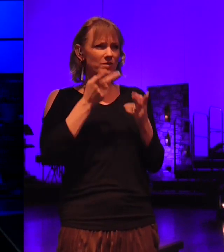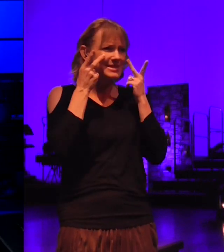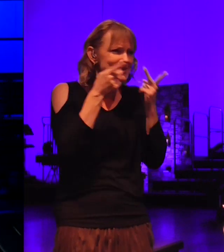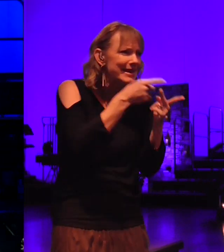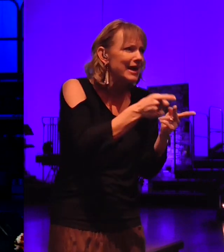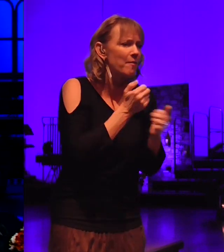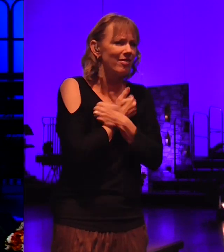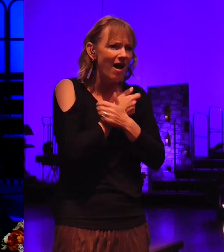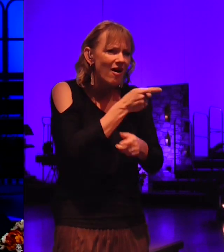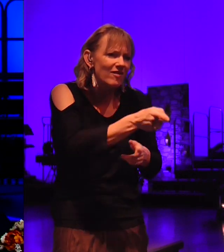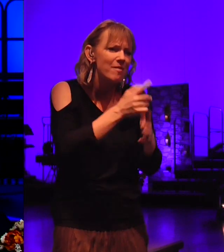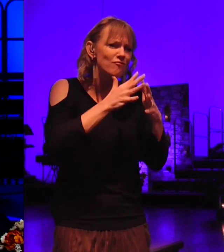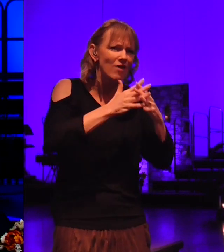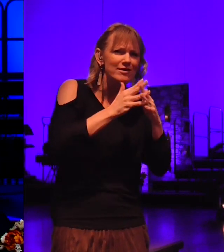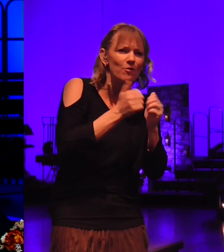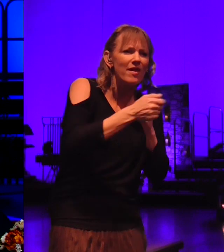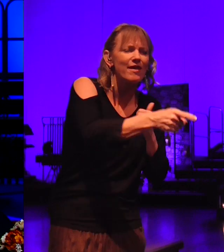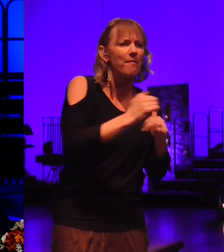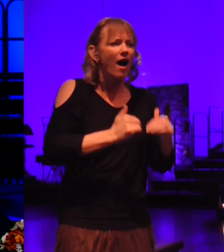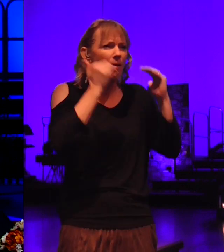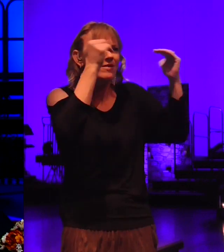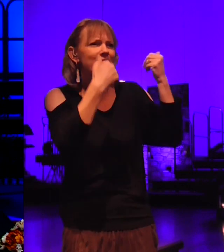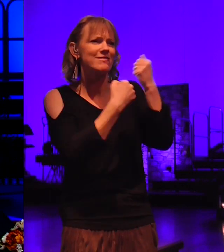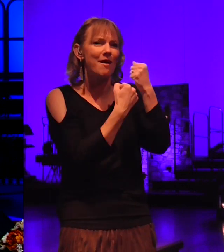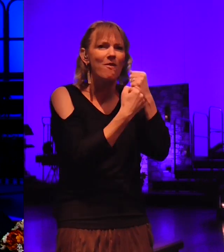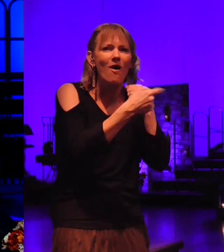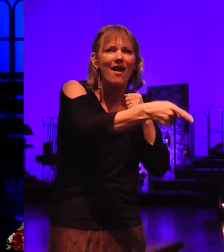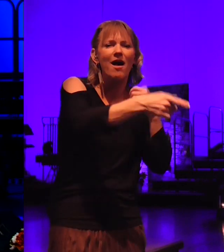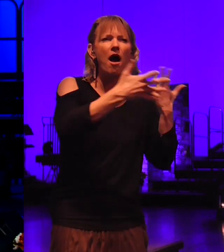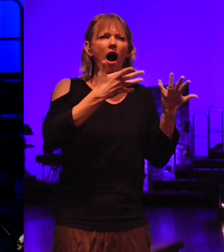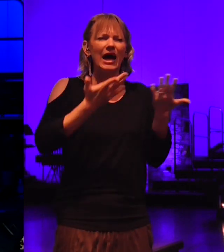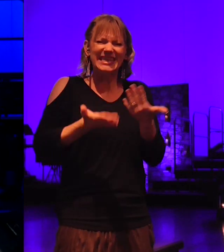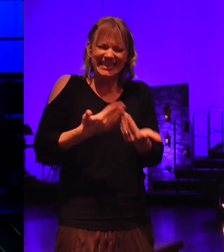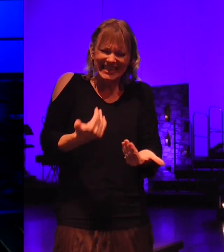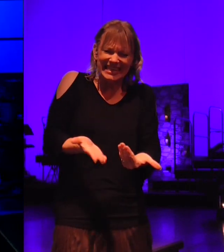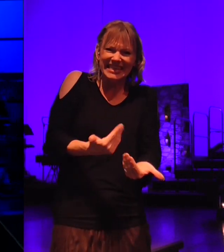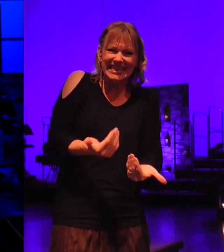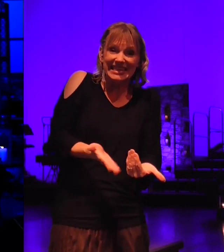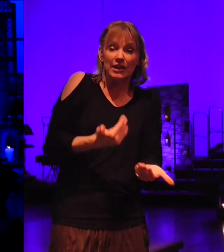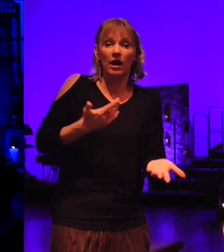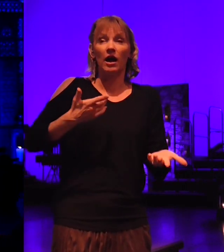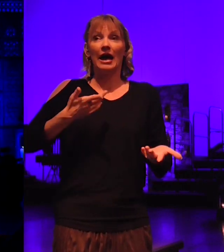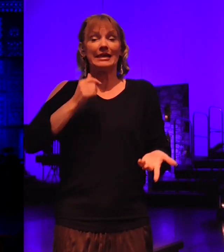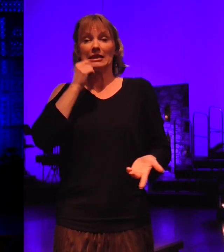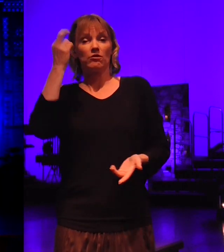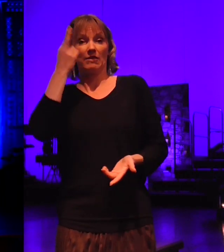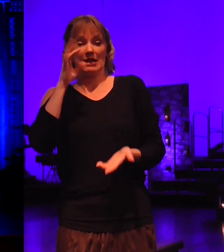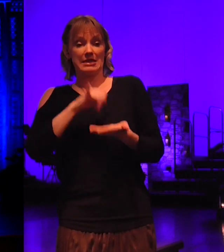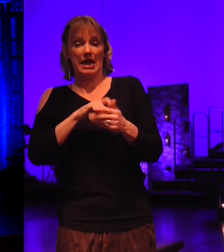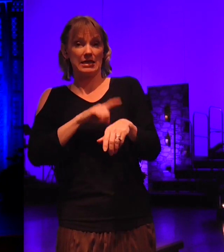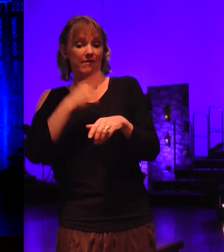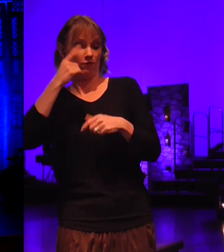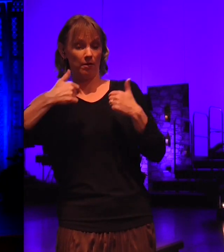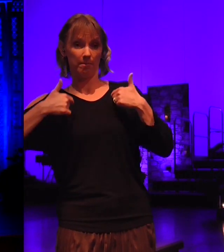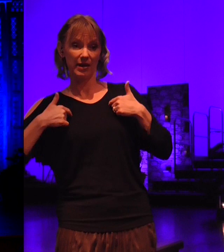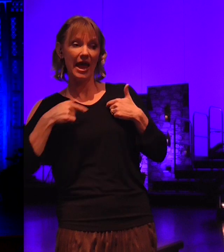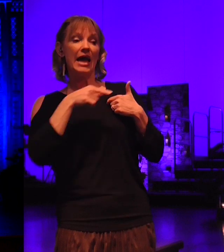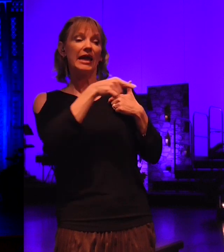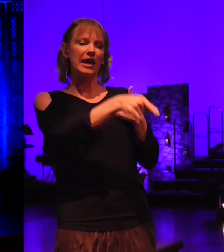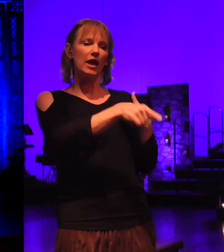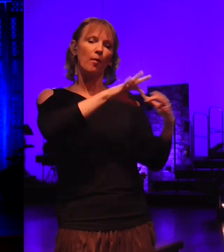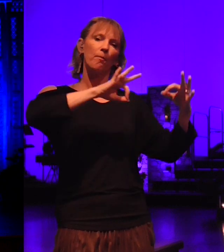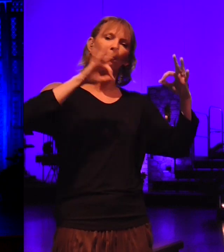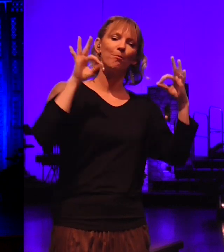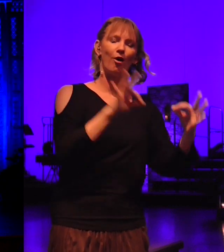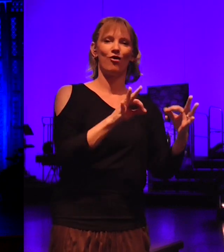him, to uplift him, to support him. It was easy. What I didn't realize at the time for me is he was the perfect